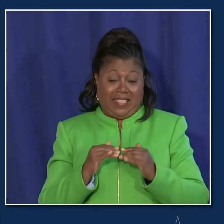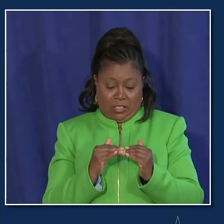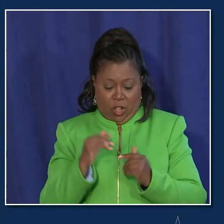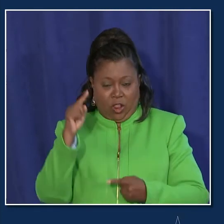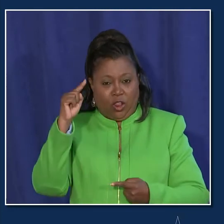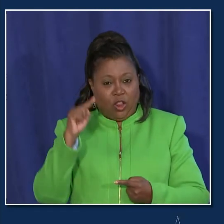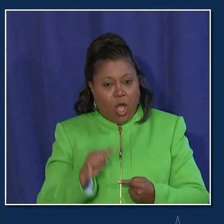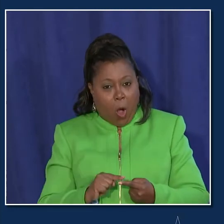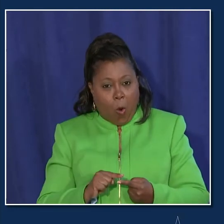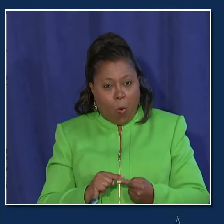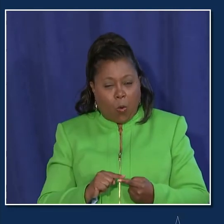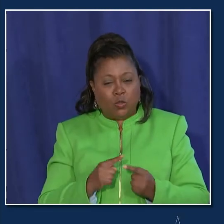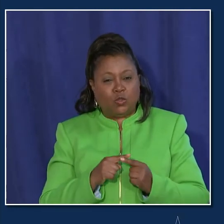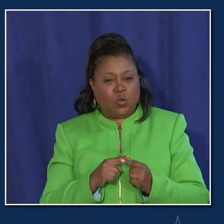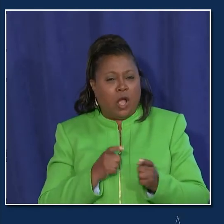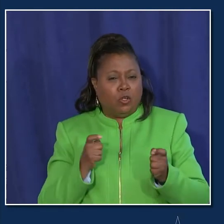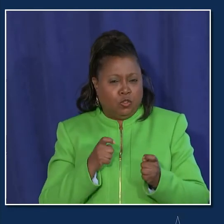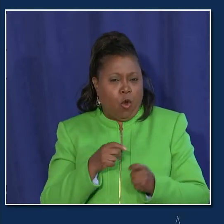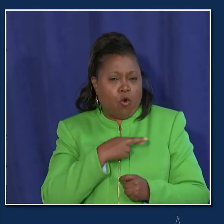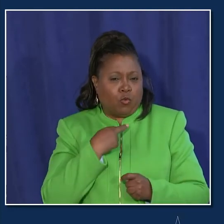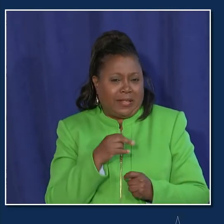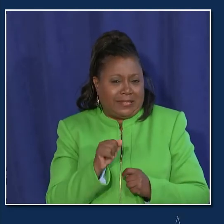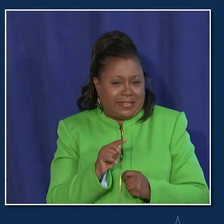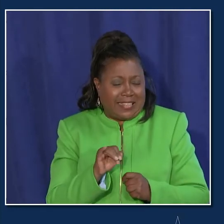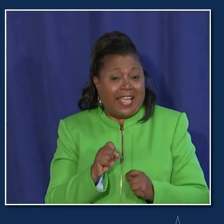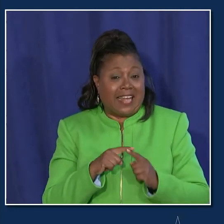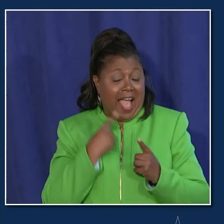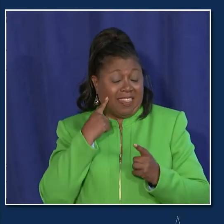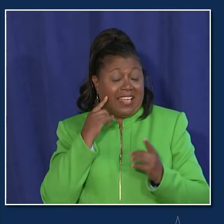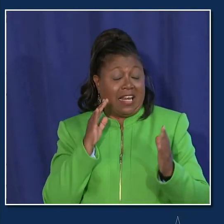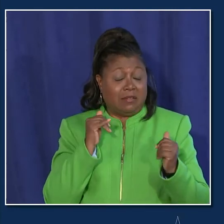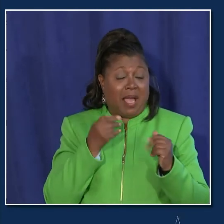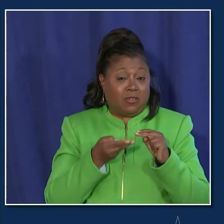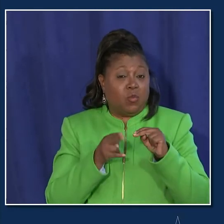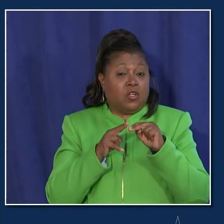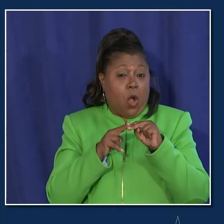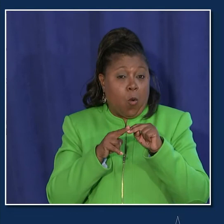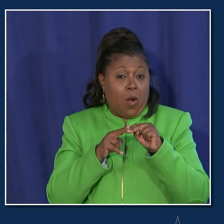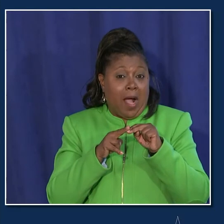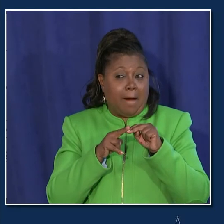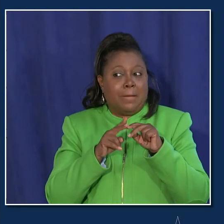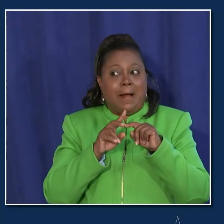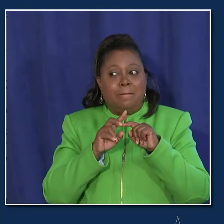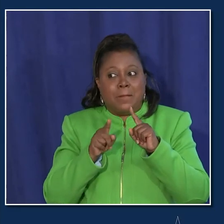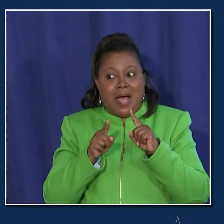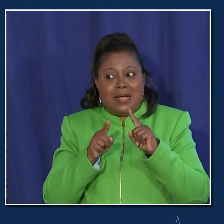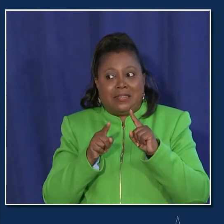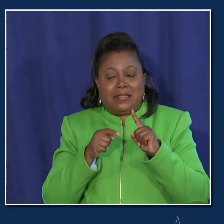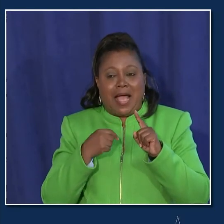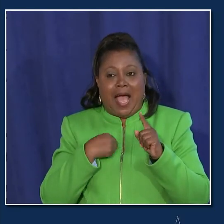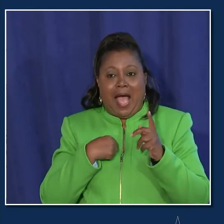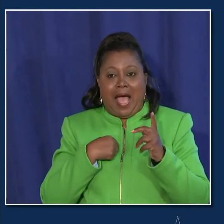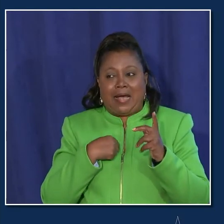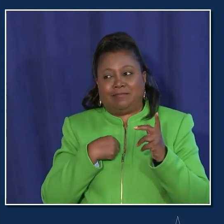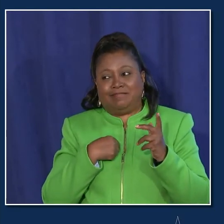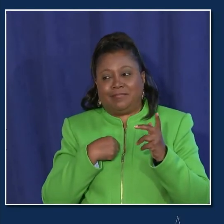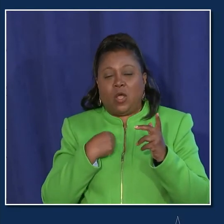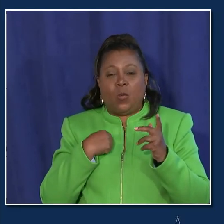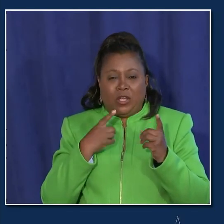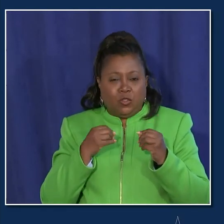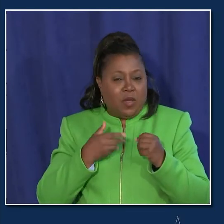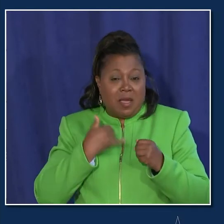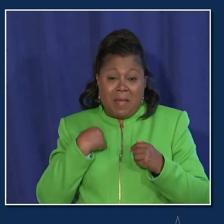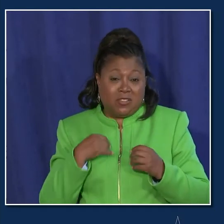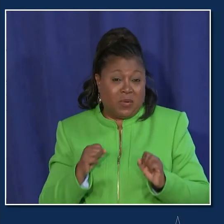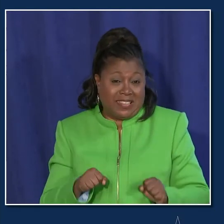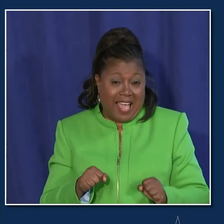low to even controlled risk state. I do expect that it will go up, but we do the